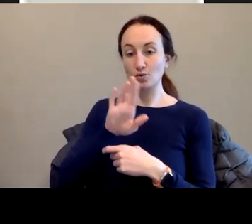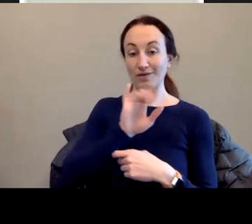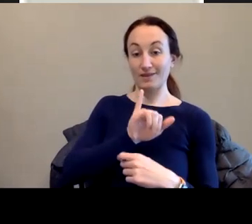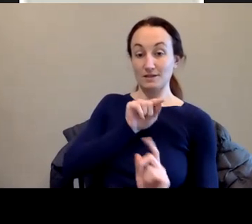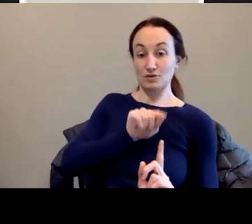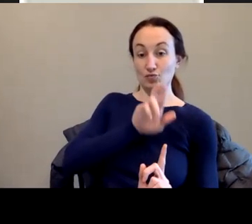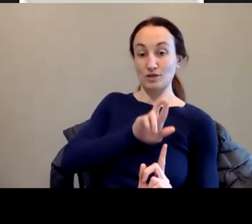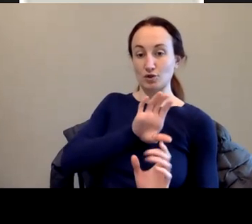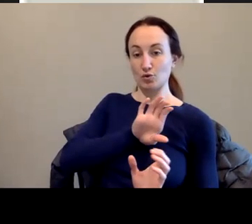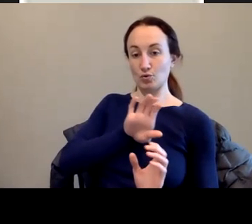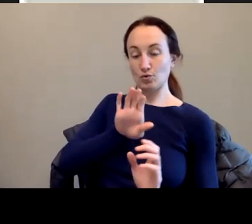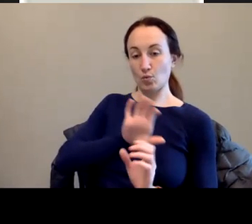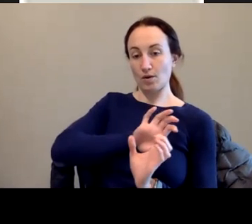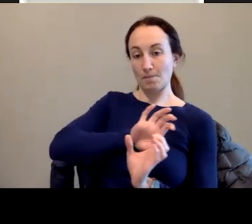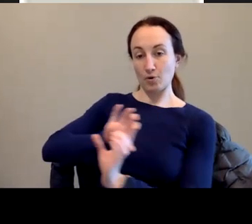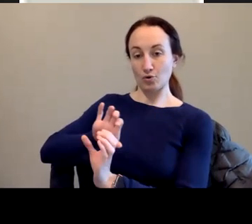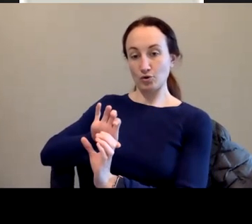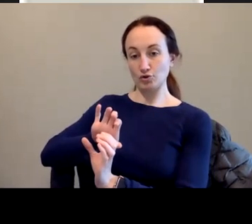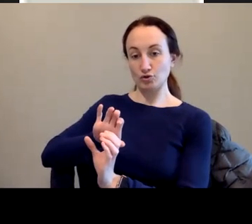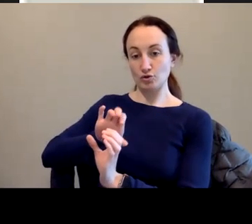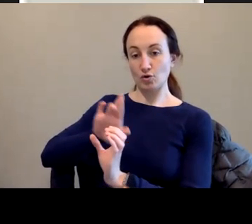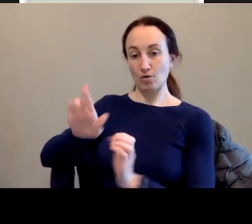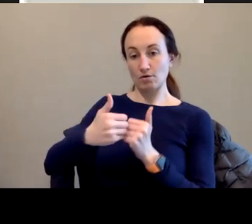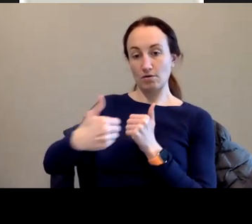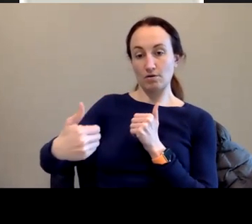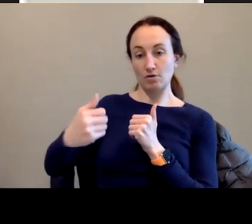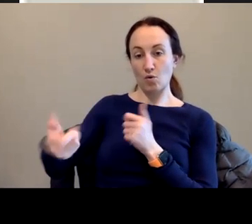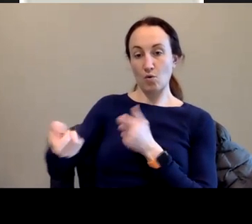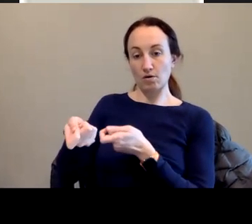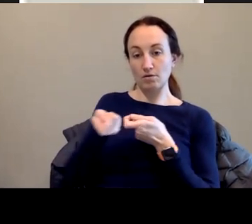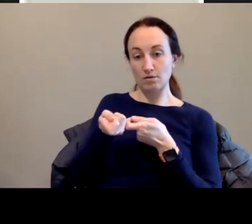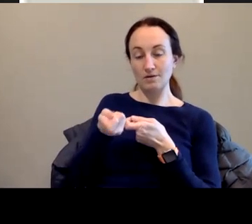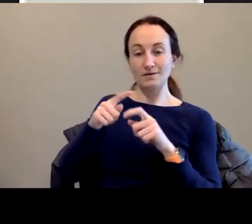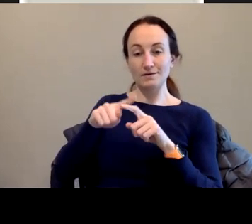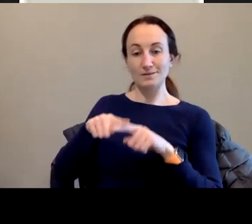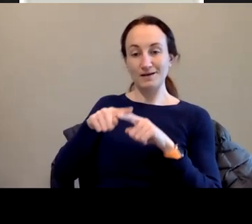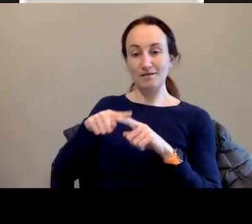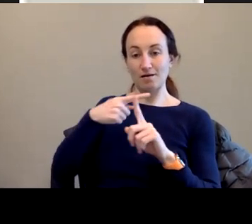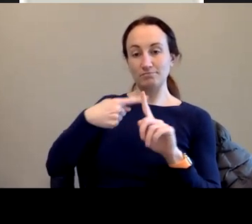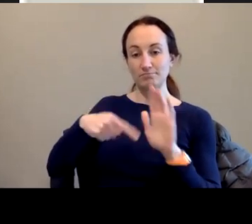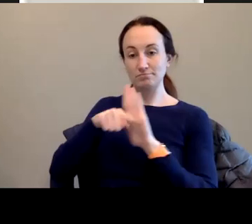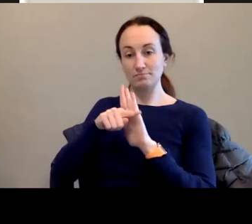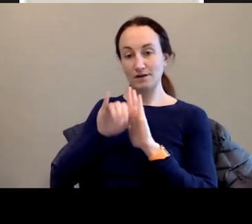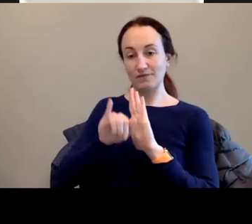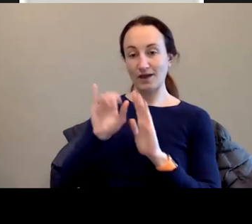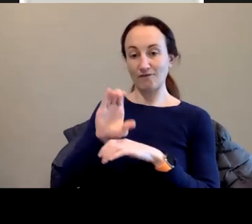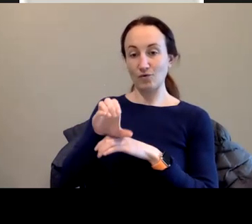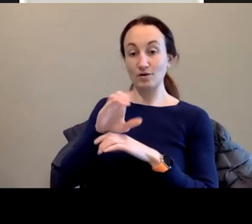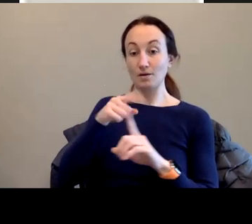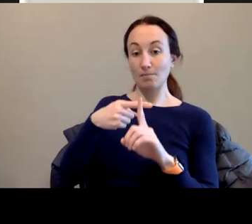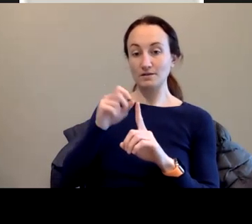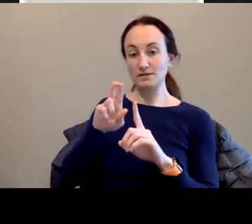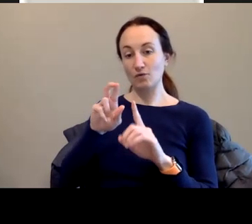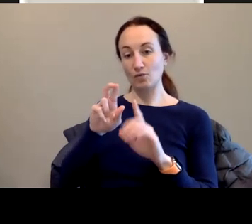residue further apart, or actually draw it closer, depending on the sign of this force, right? It could be either positive or